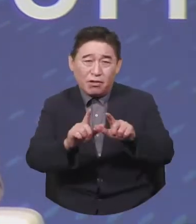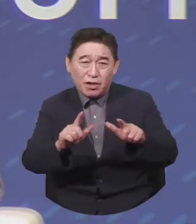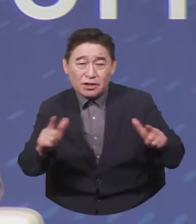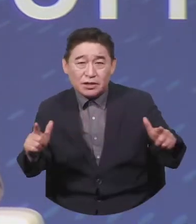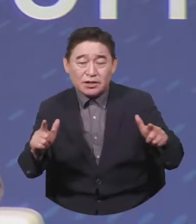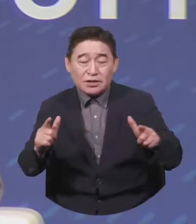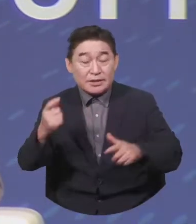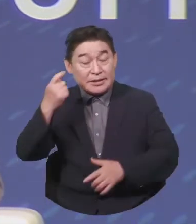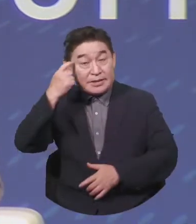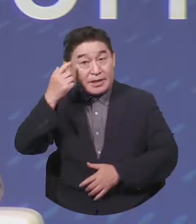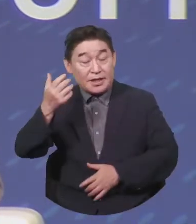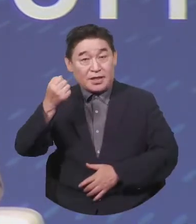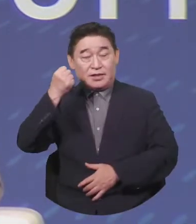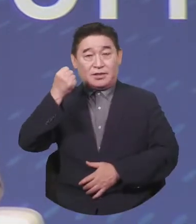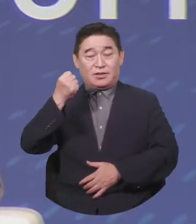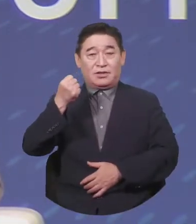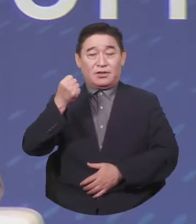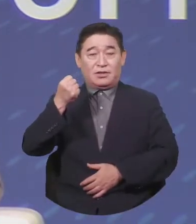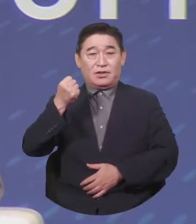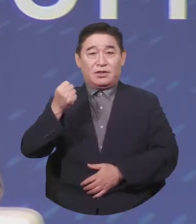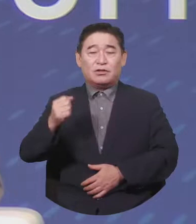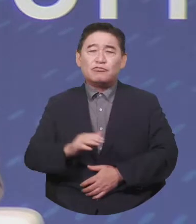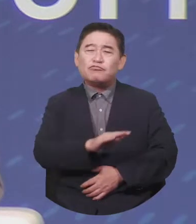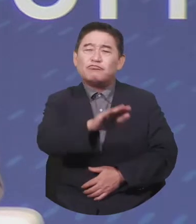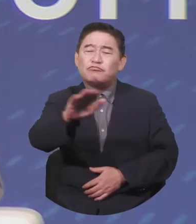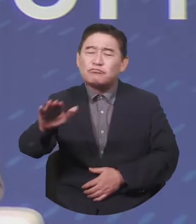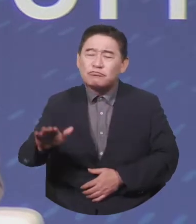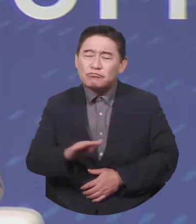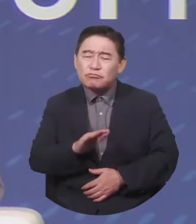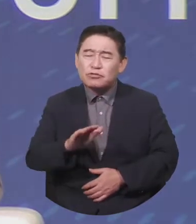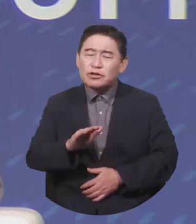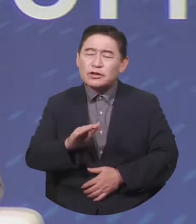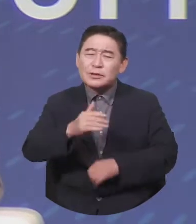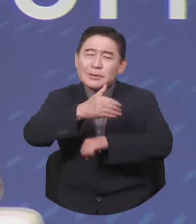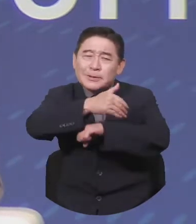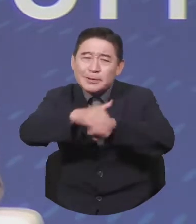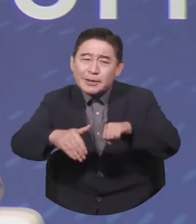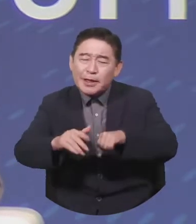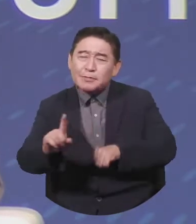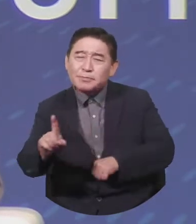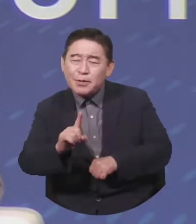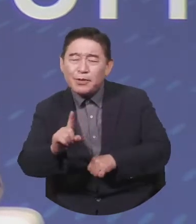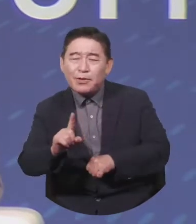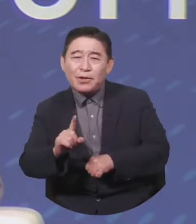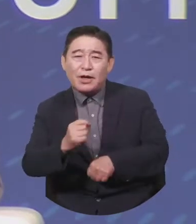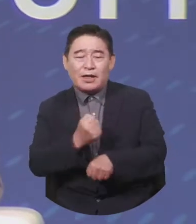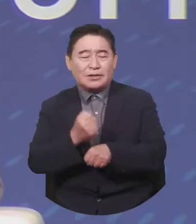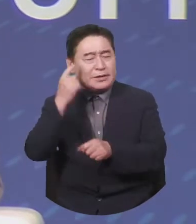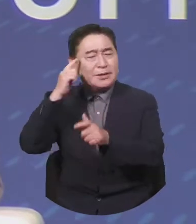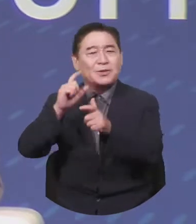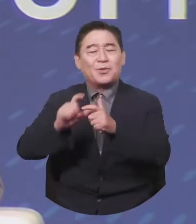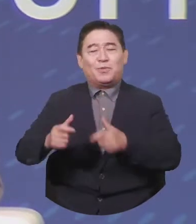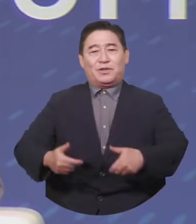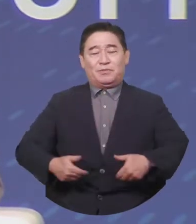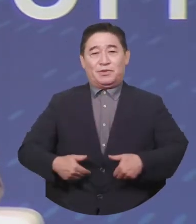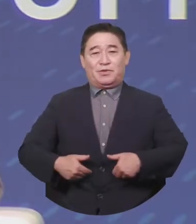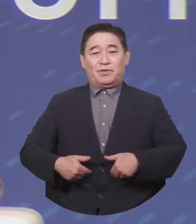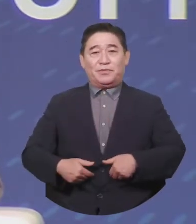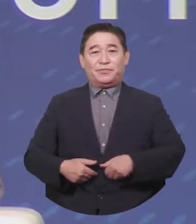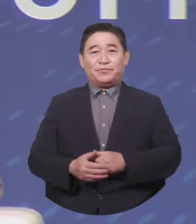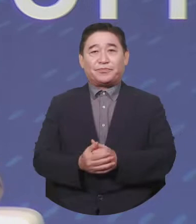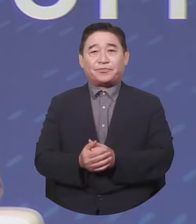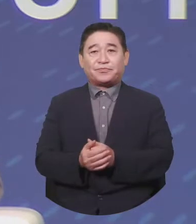be our possible scenario to overcome some the massive like the crisis in